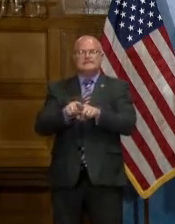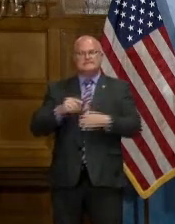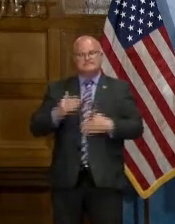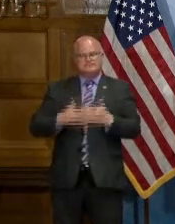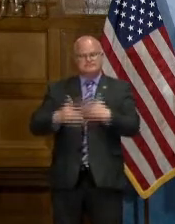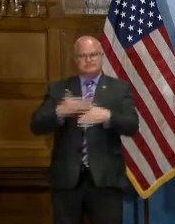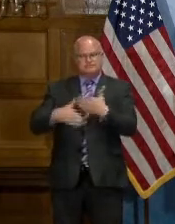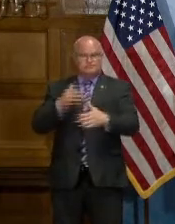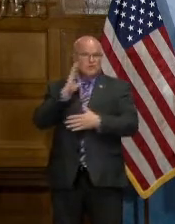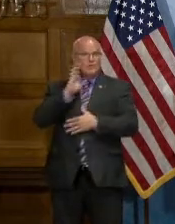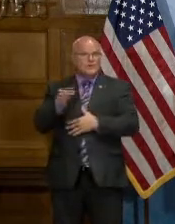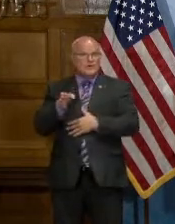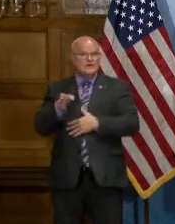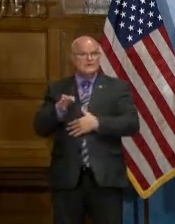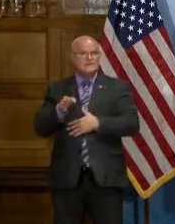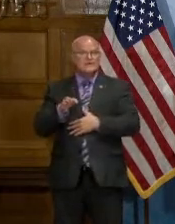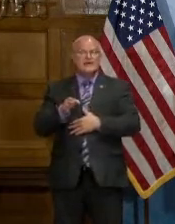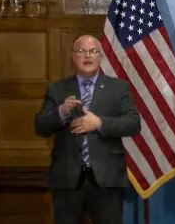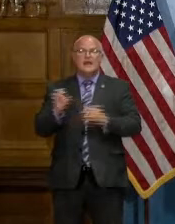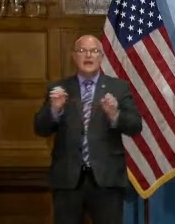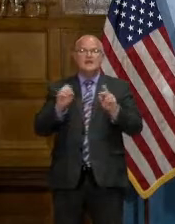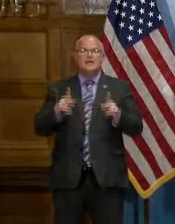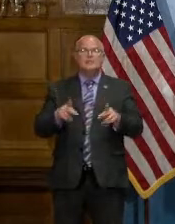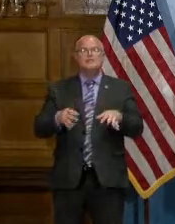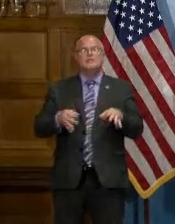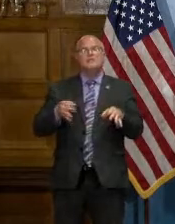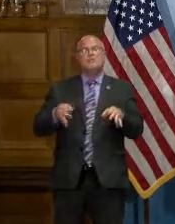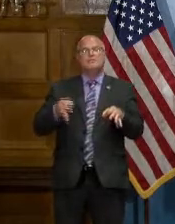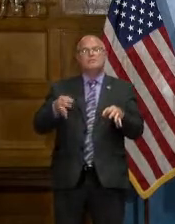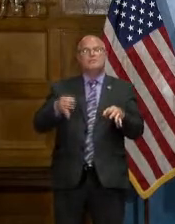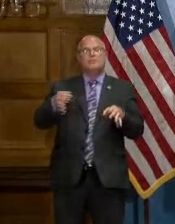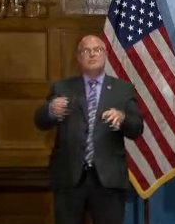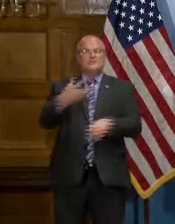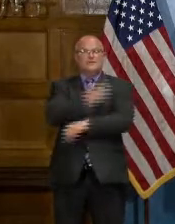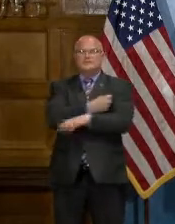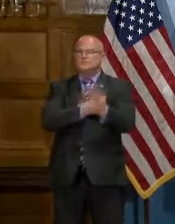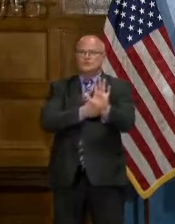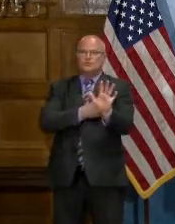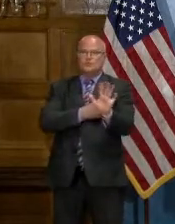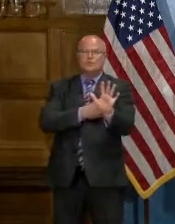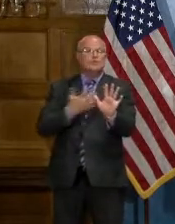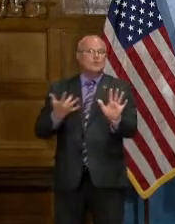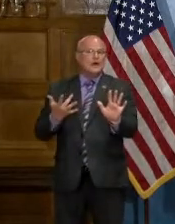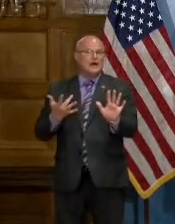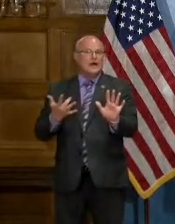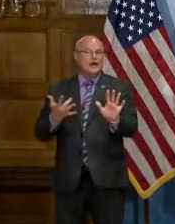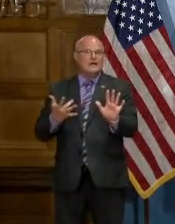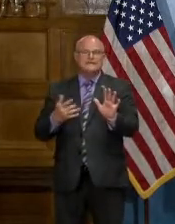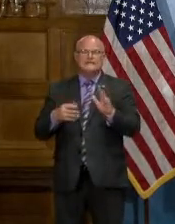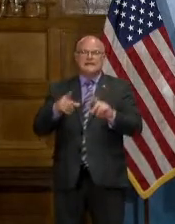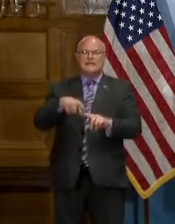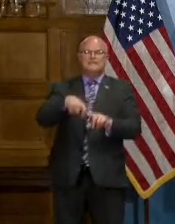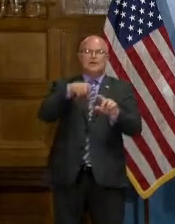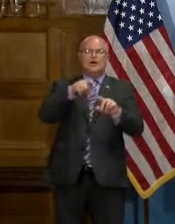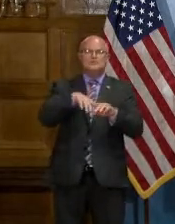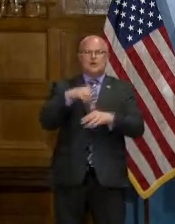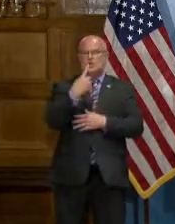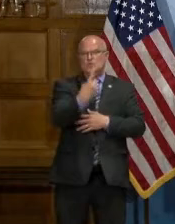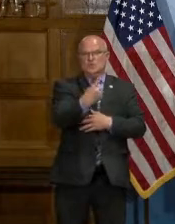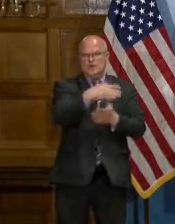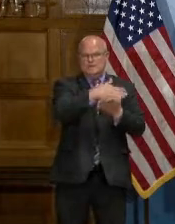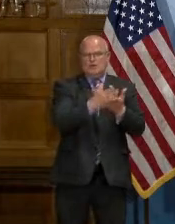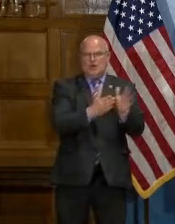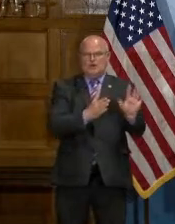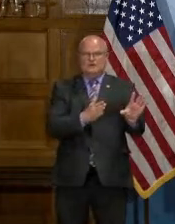rapid pace, and no one should delay getting a vaccination because of the pause on one